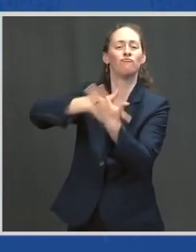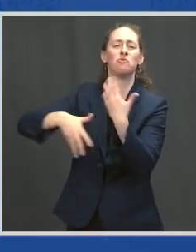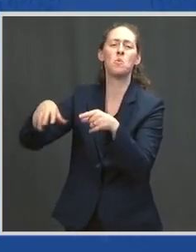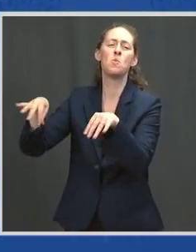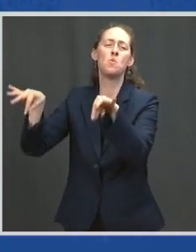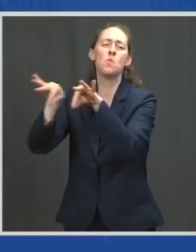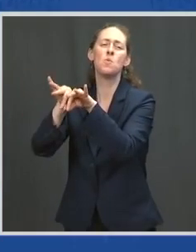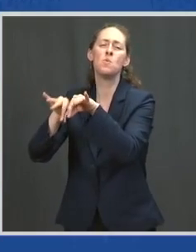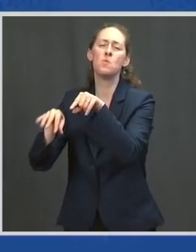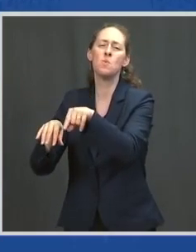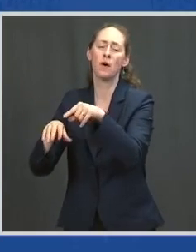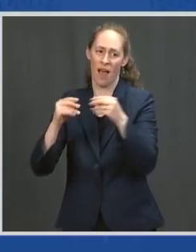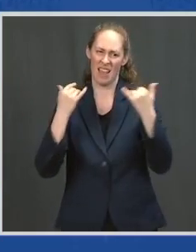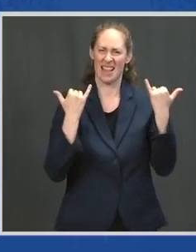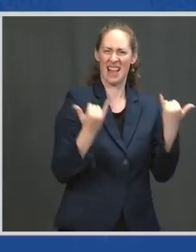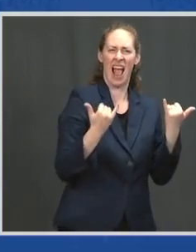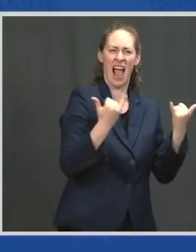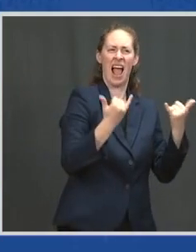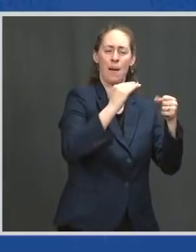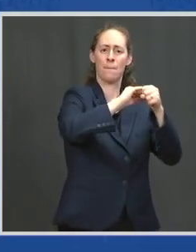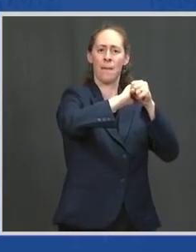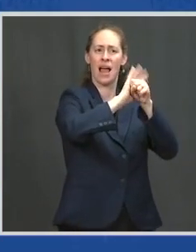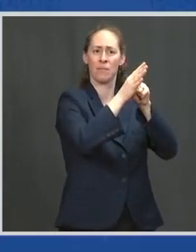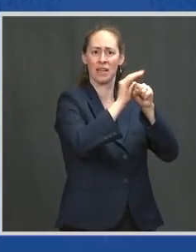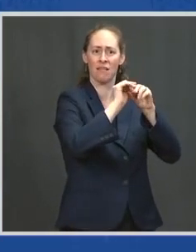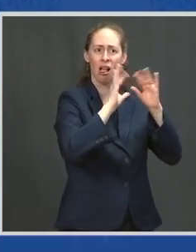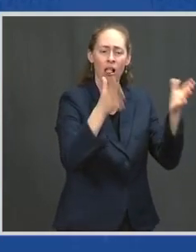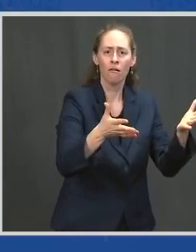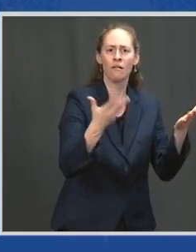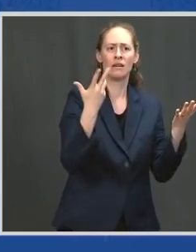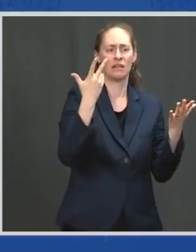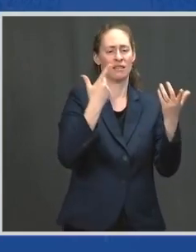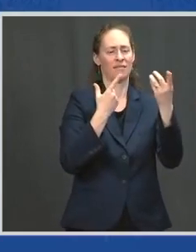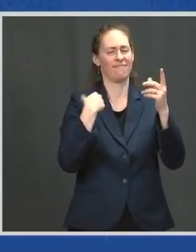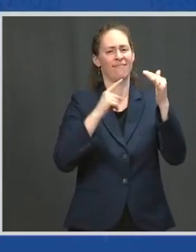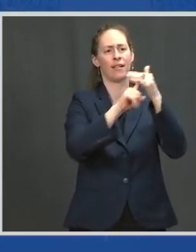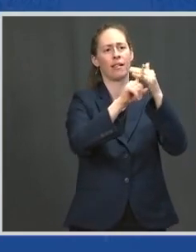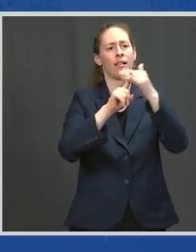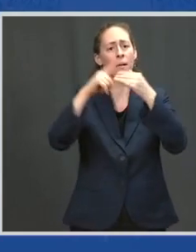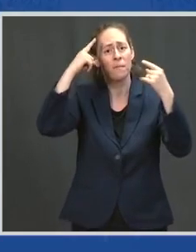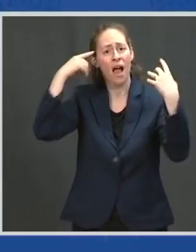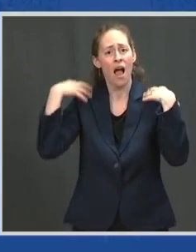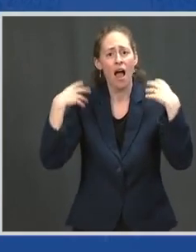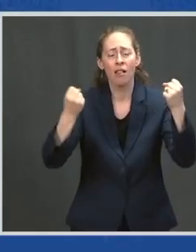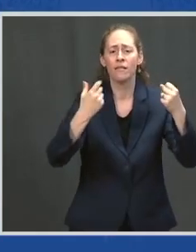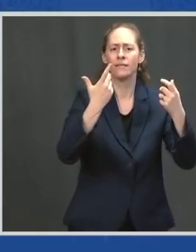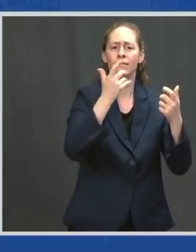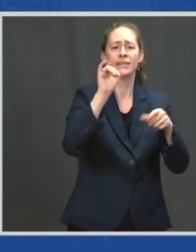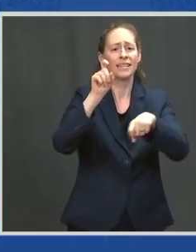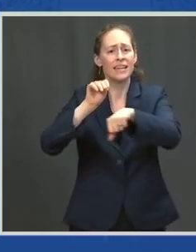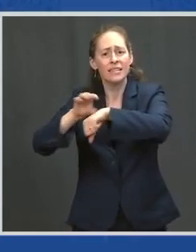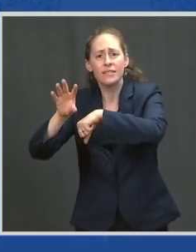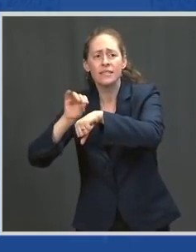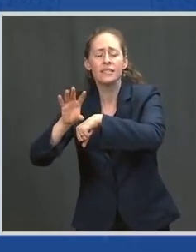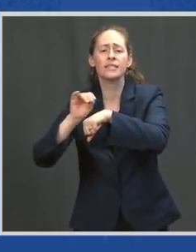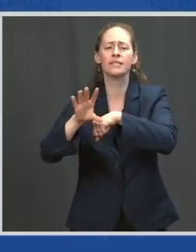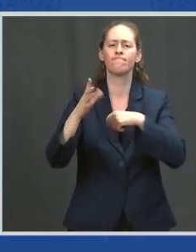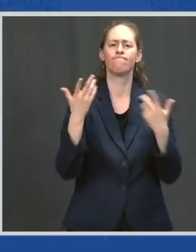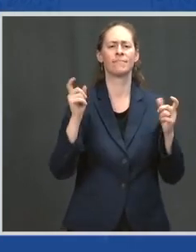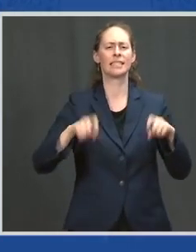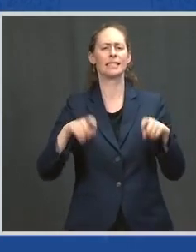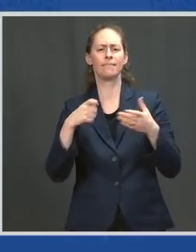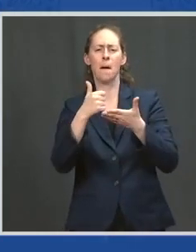health facilities and counseling. And we met that goal by working with the governor